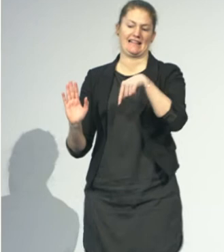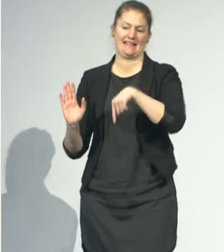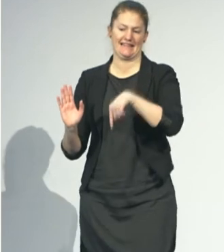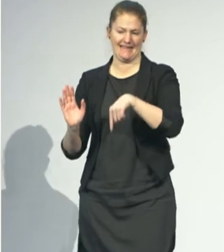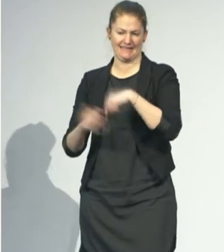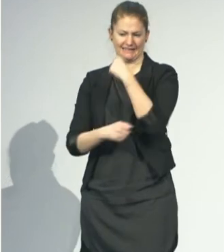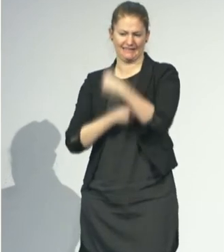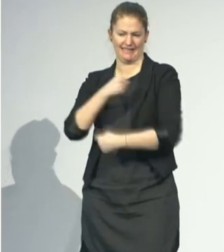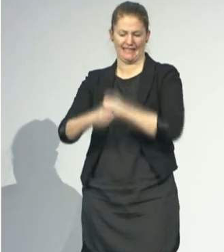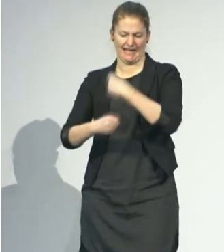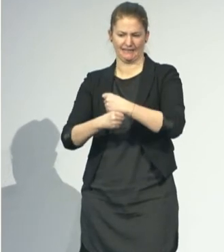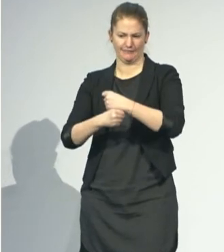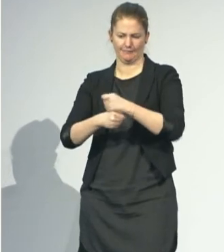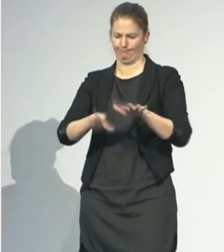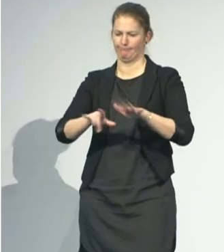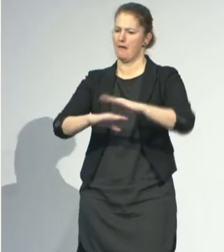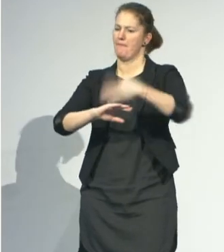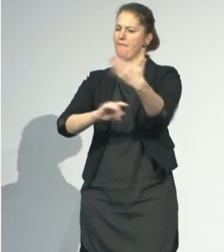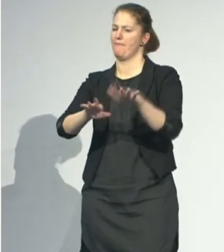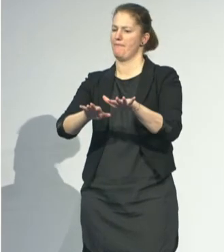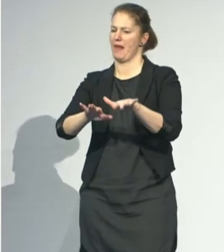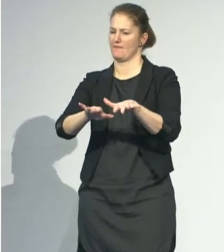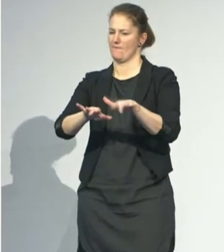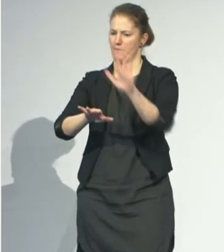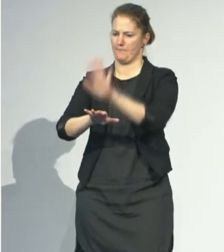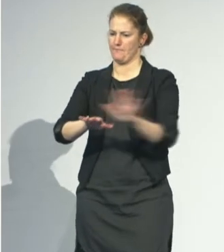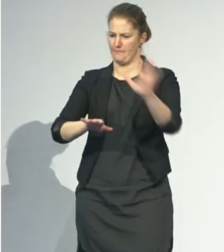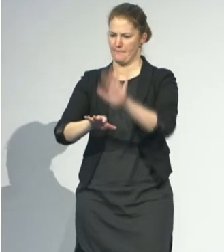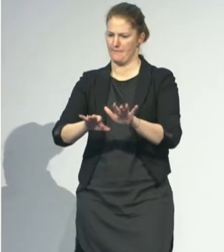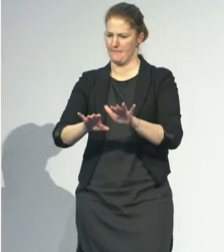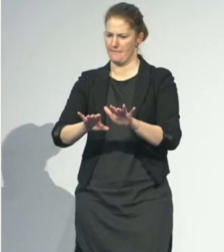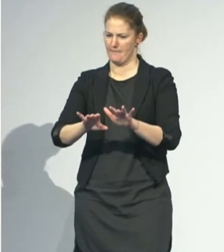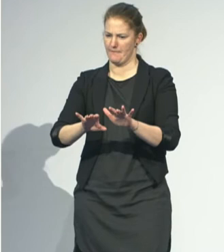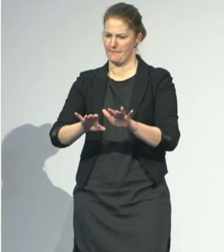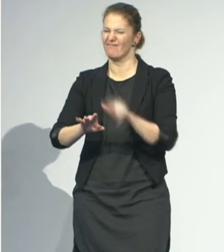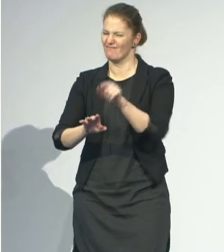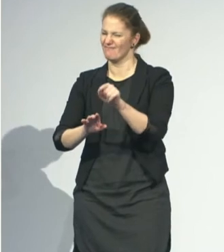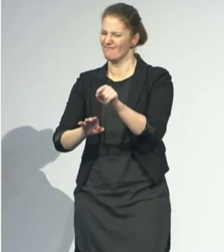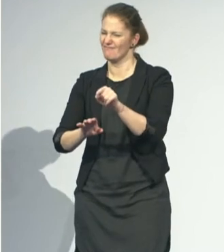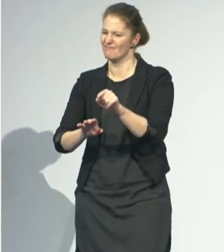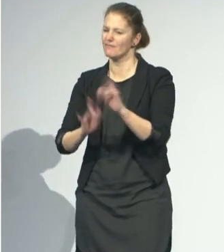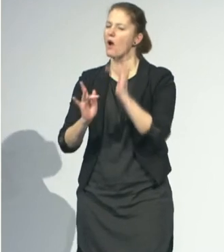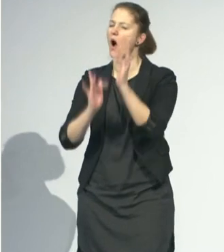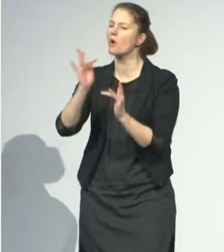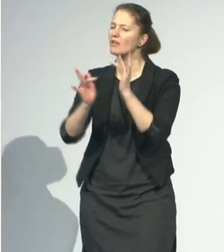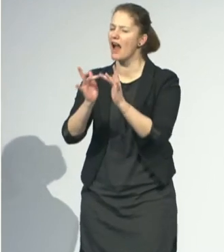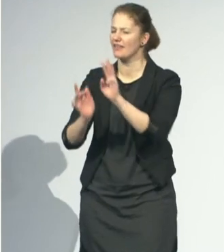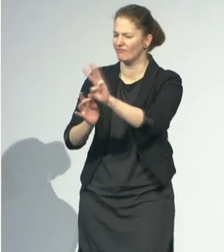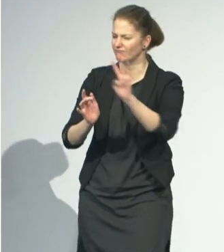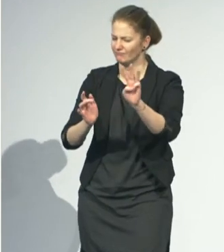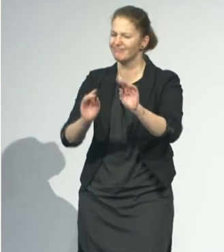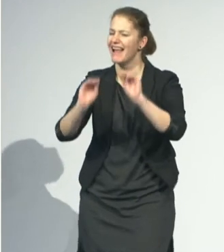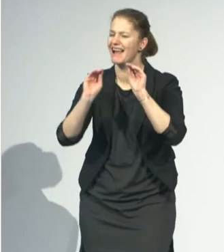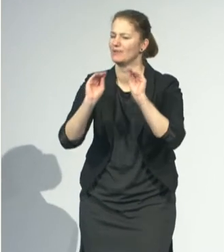of MOOCs, yes. Open massive online courses, yep. That are focused on accessibility and also rights of people